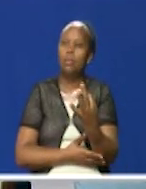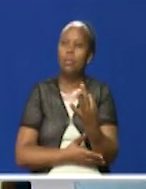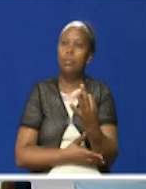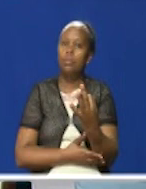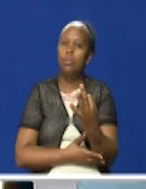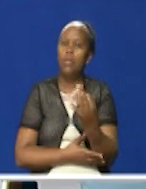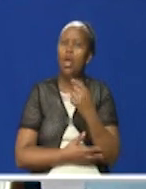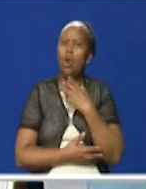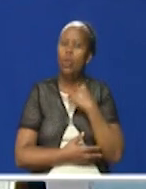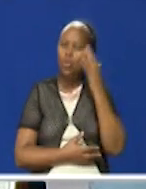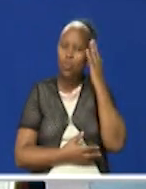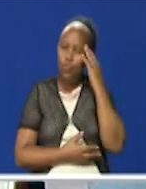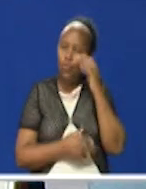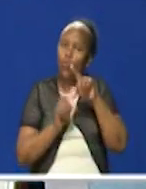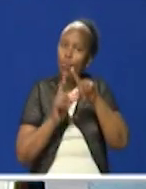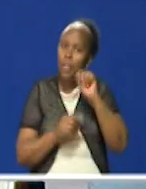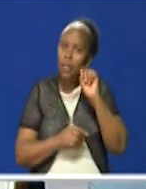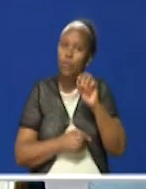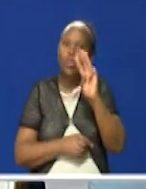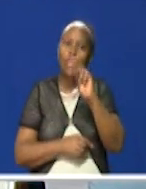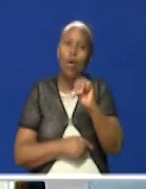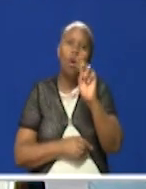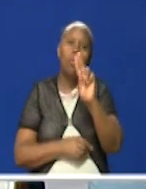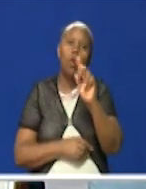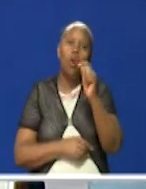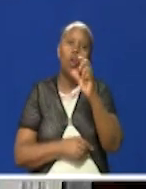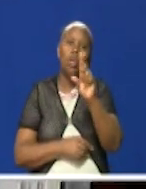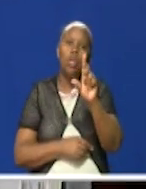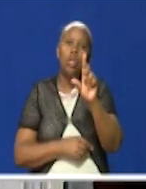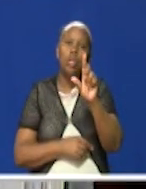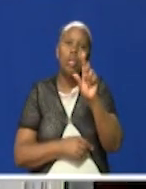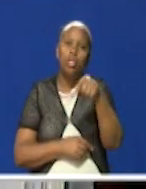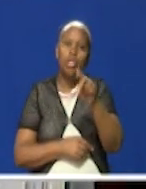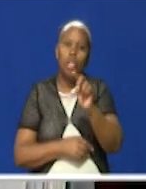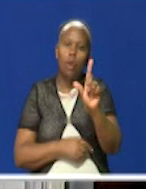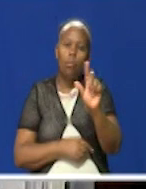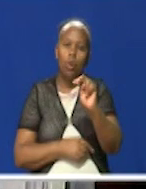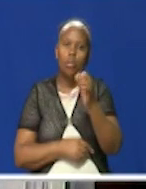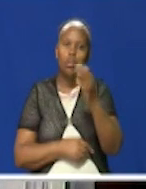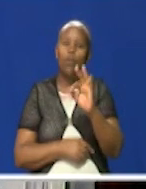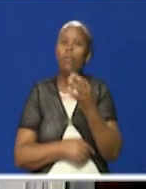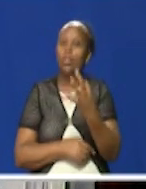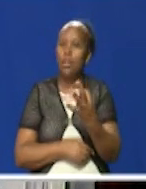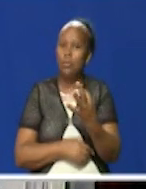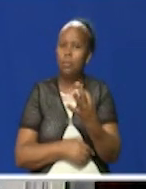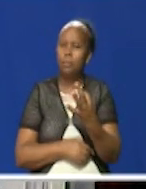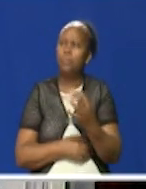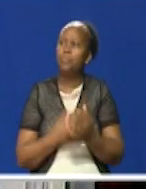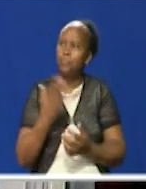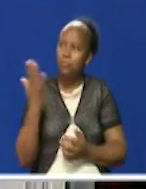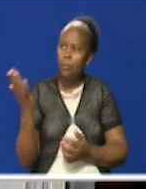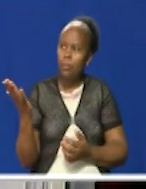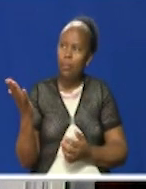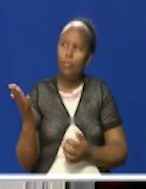I want us to look at the multiples of 3. And I want you to see that